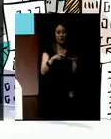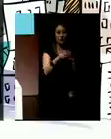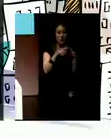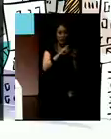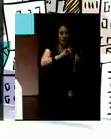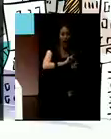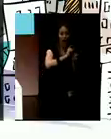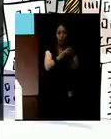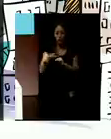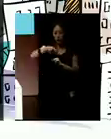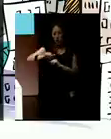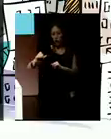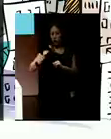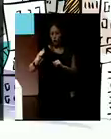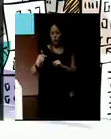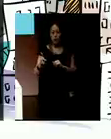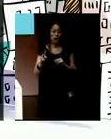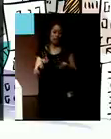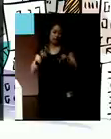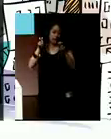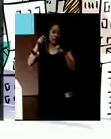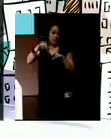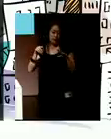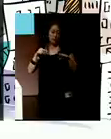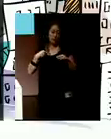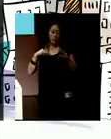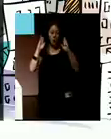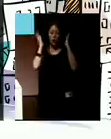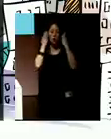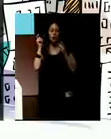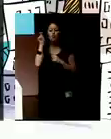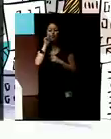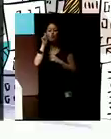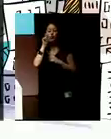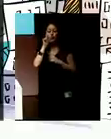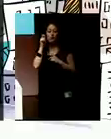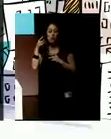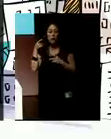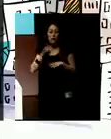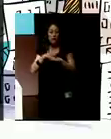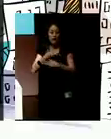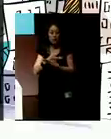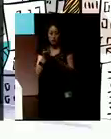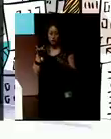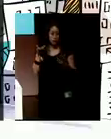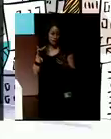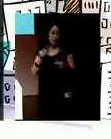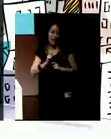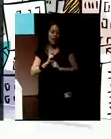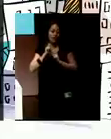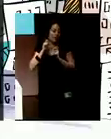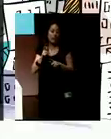Congress, Tourists for All, offers a perfect challenge for the Design for All approach and the kind of